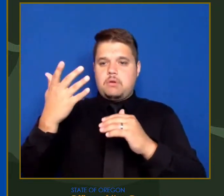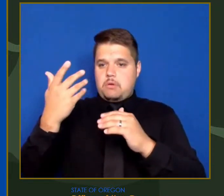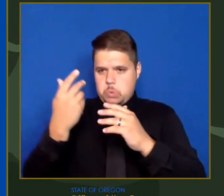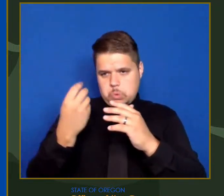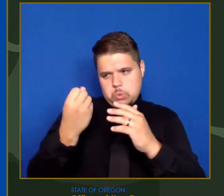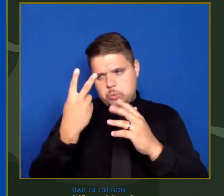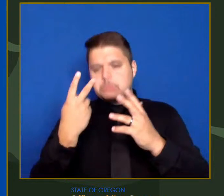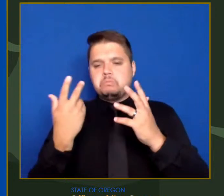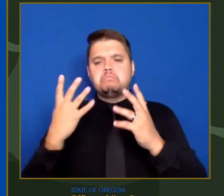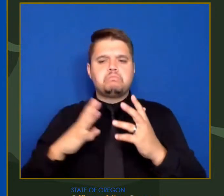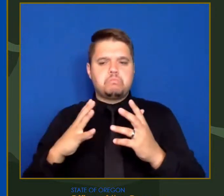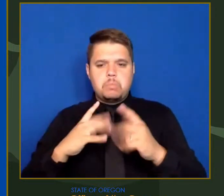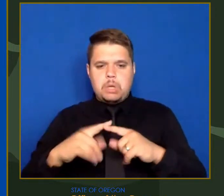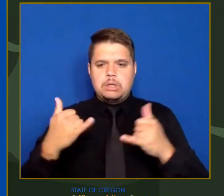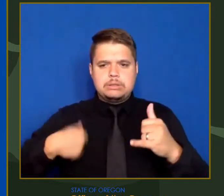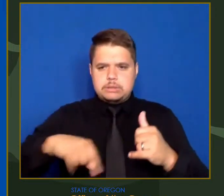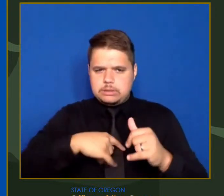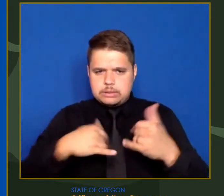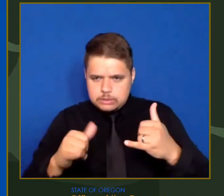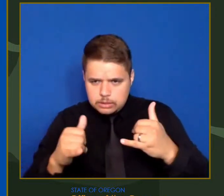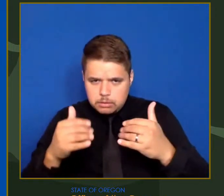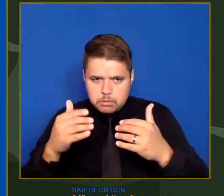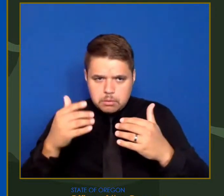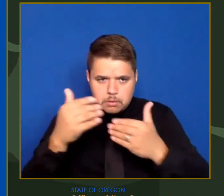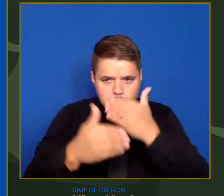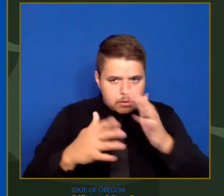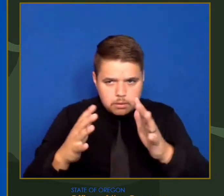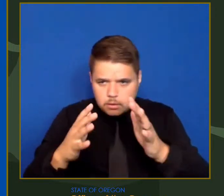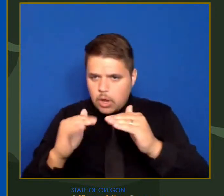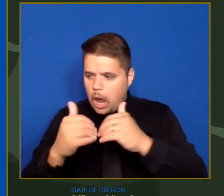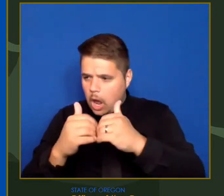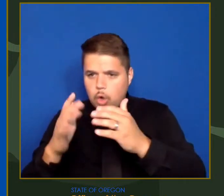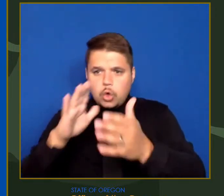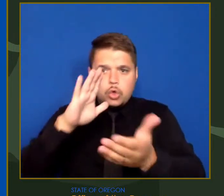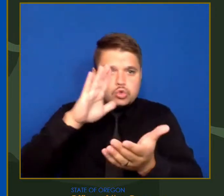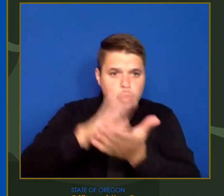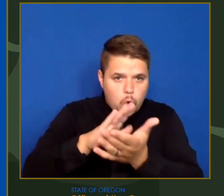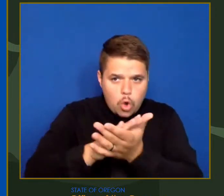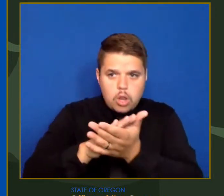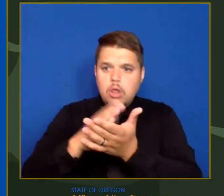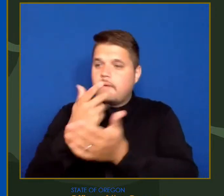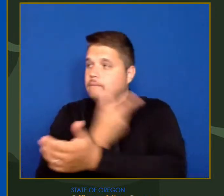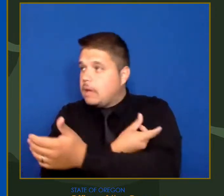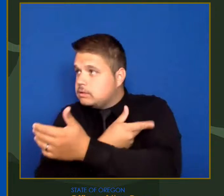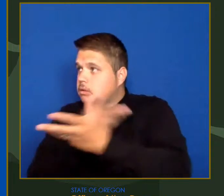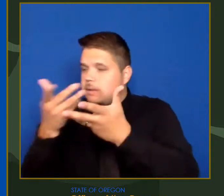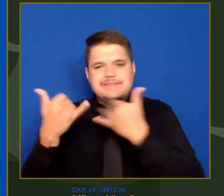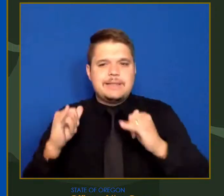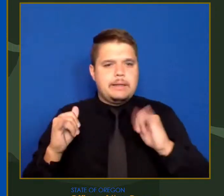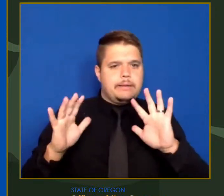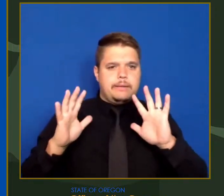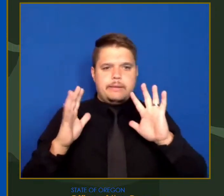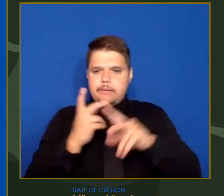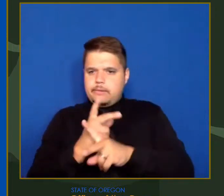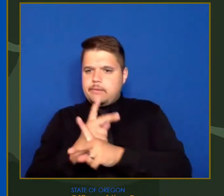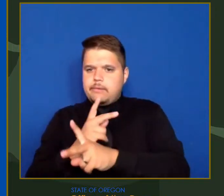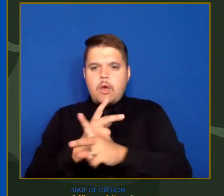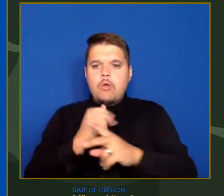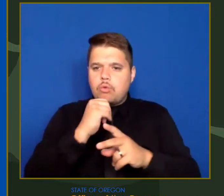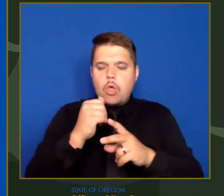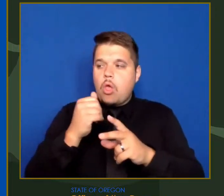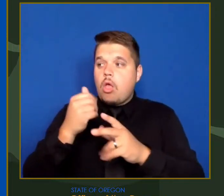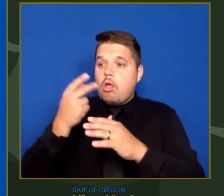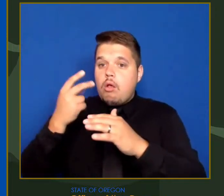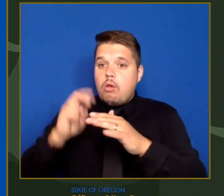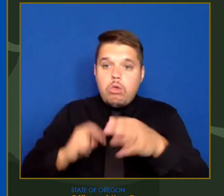to advise on school vaccinations. As a result, we in Oregon have not taken up that issue either, and I don't anticipate that